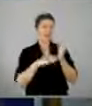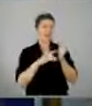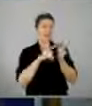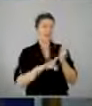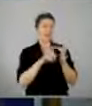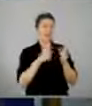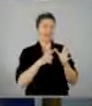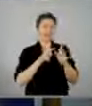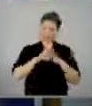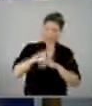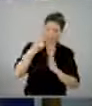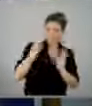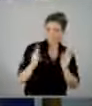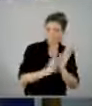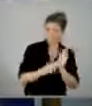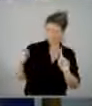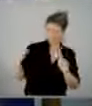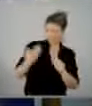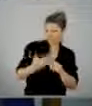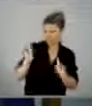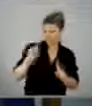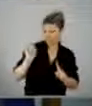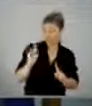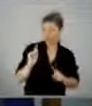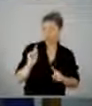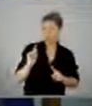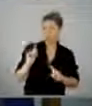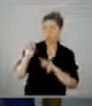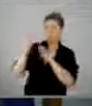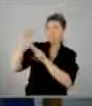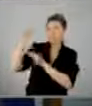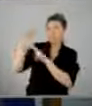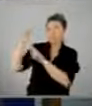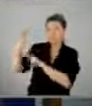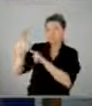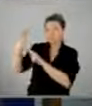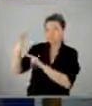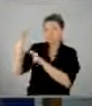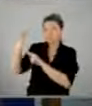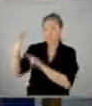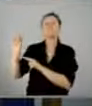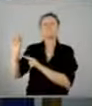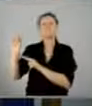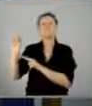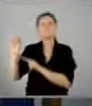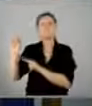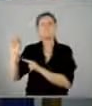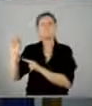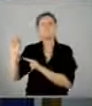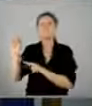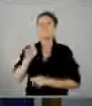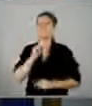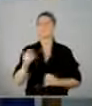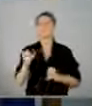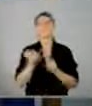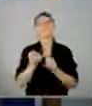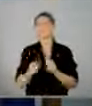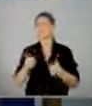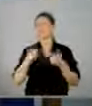month. And their experience is also of very good results obtained